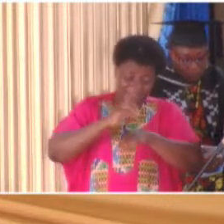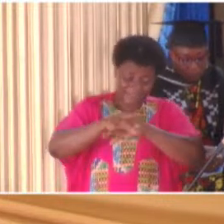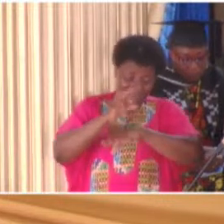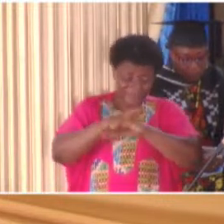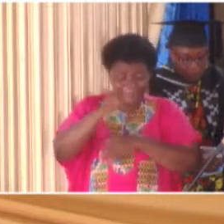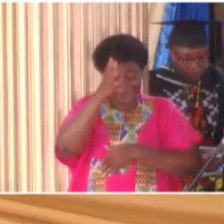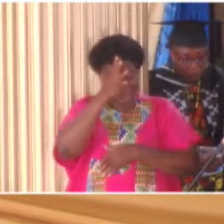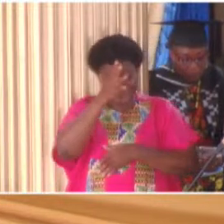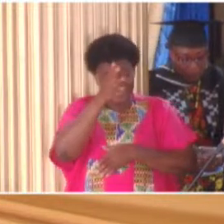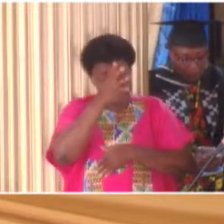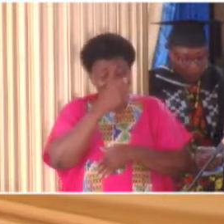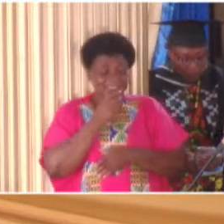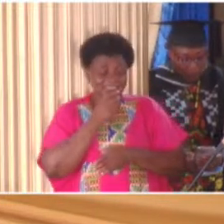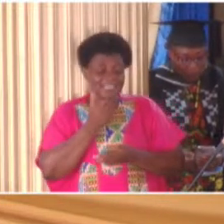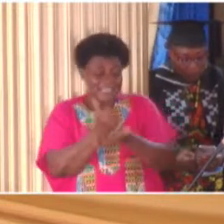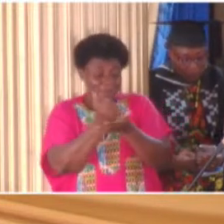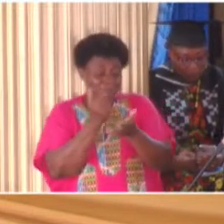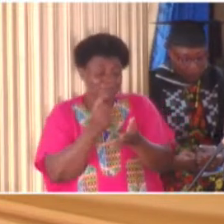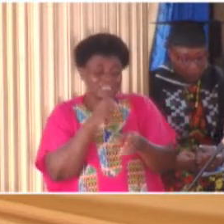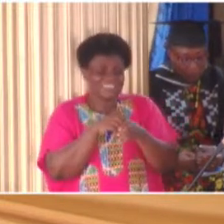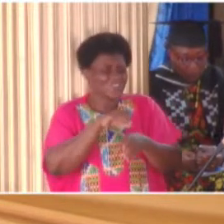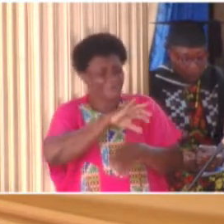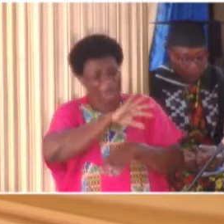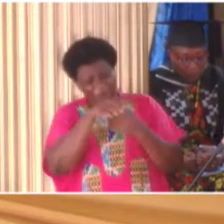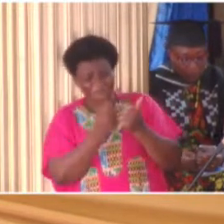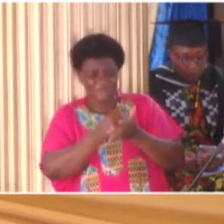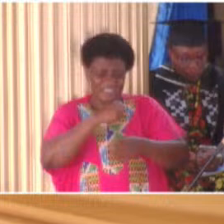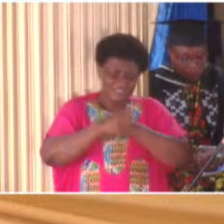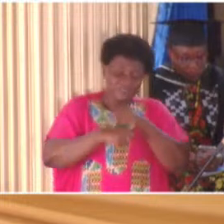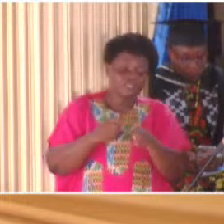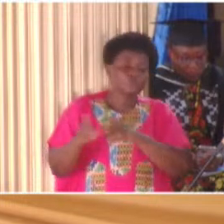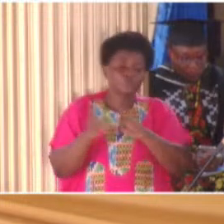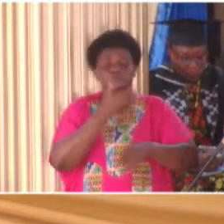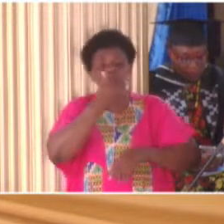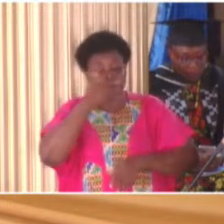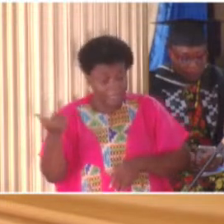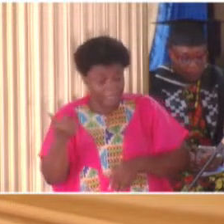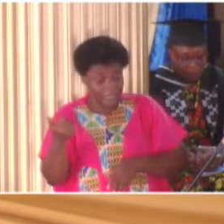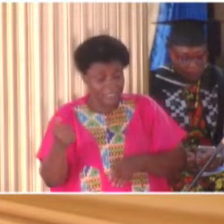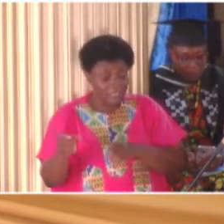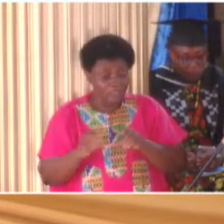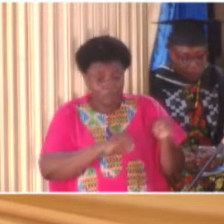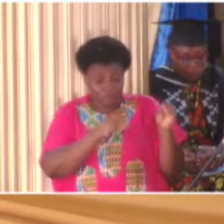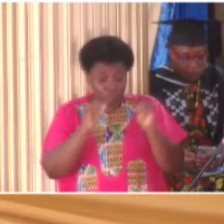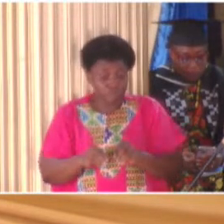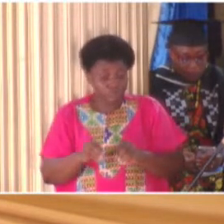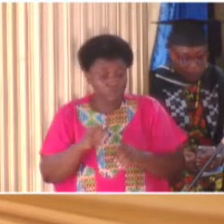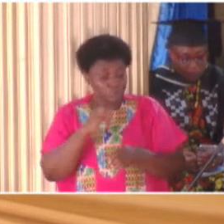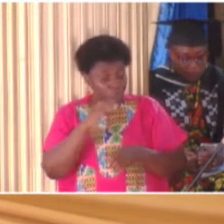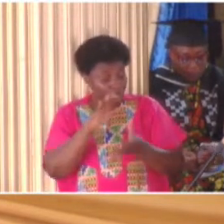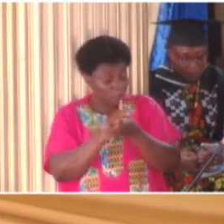that anchored me through every storm. Do your best and put your trust in Allah.